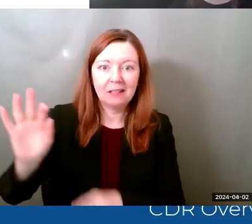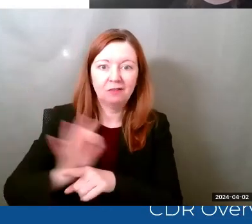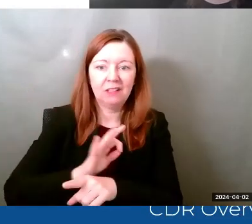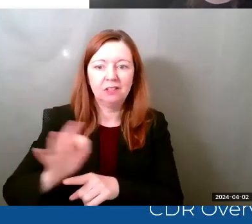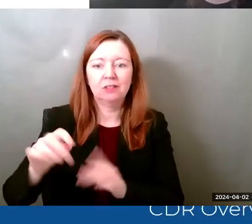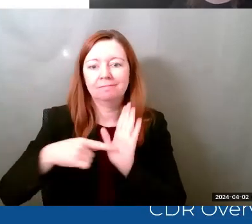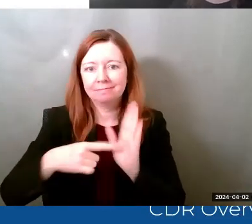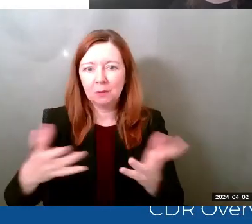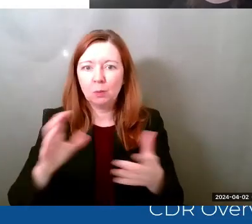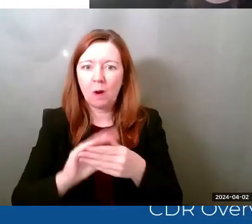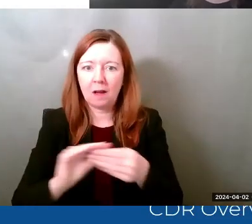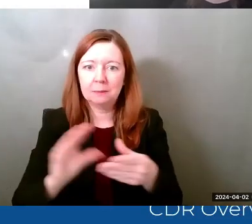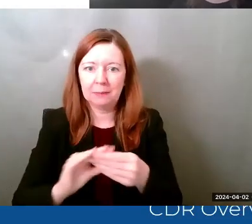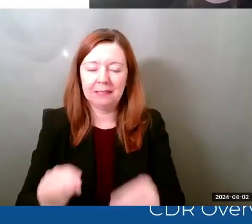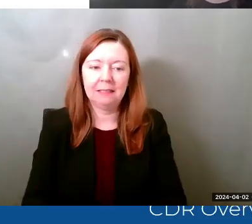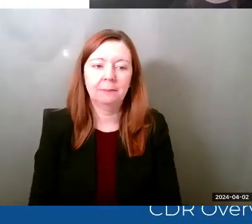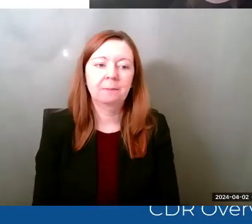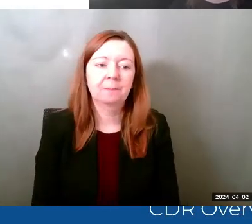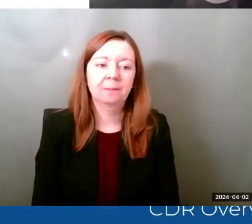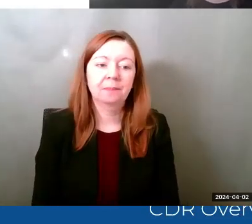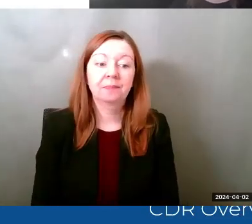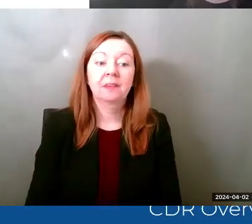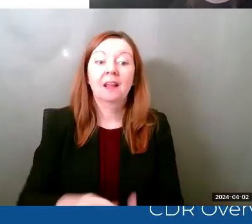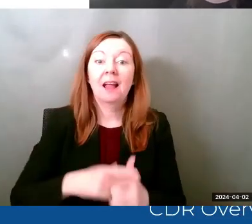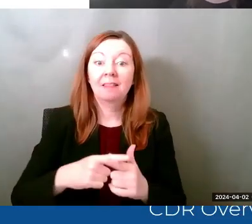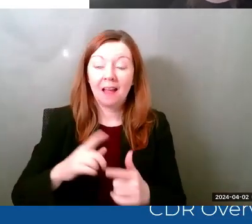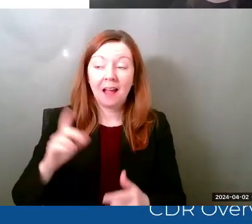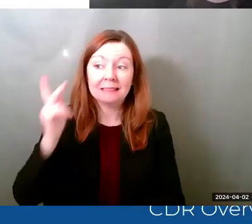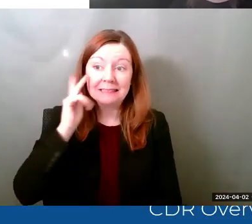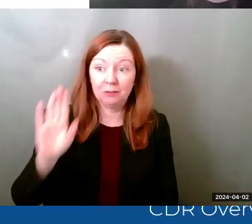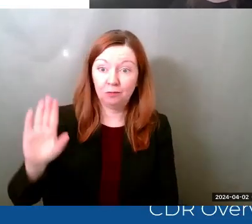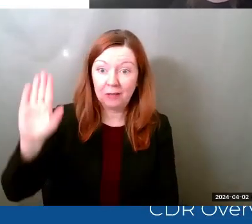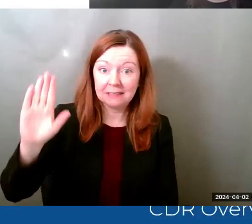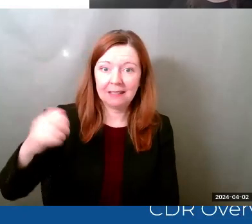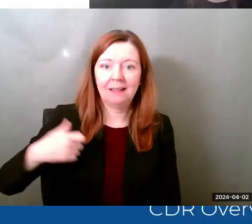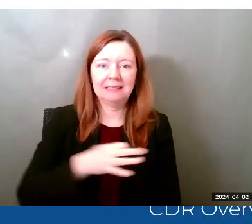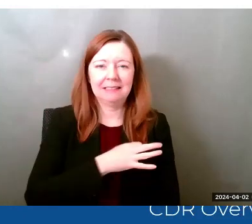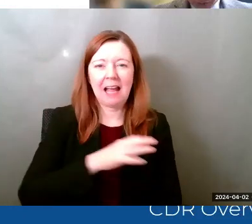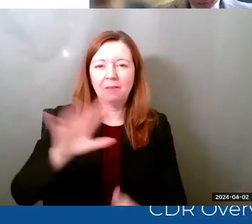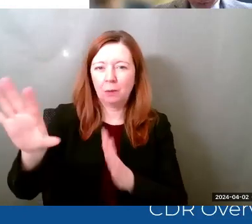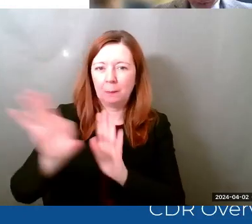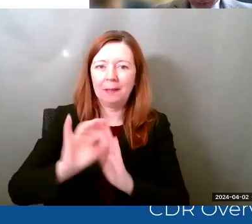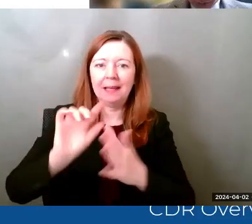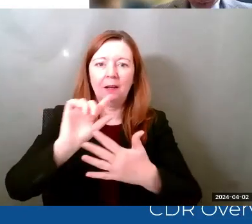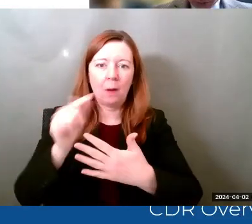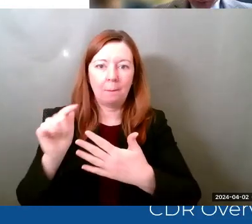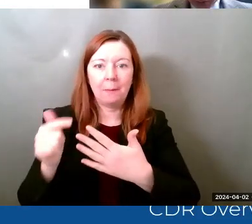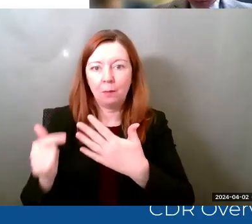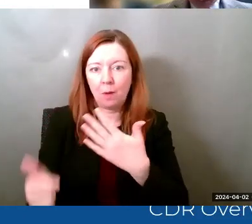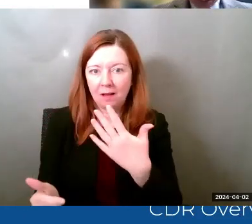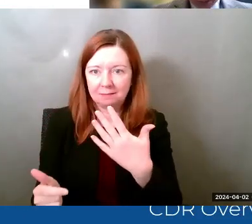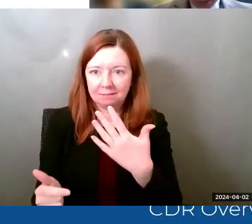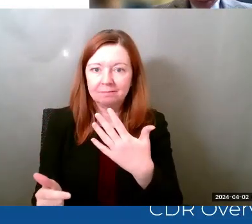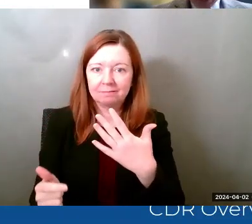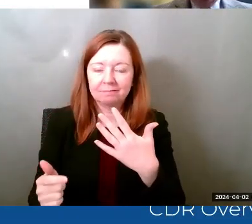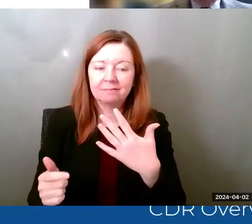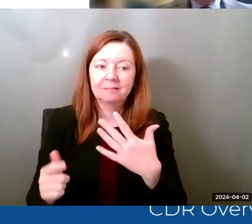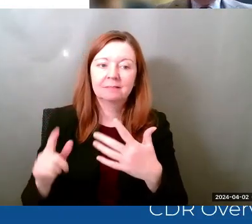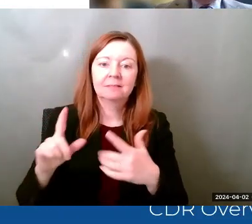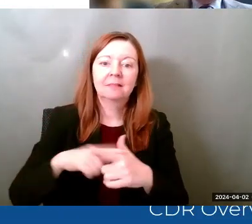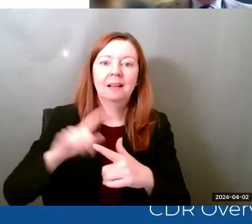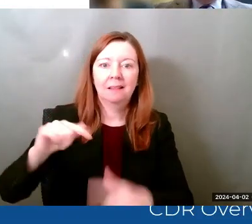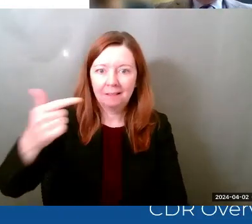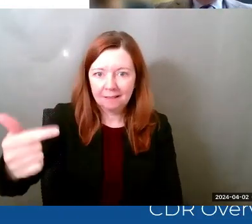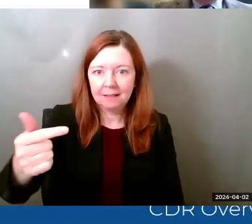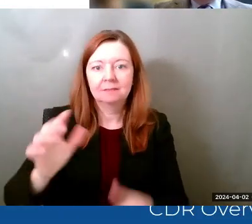speak. Staff will call on those with raised hands one by one to unmute when it is their turn